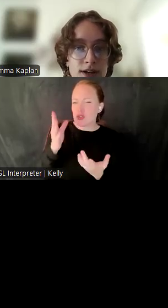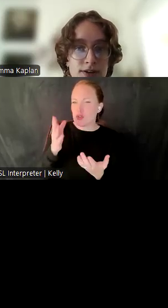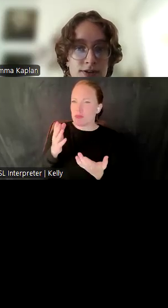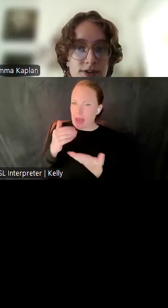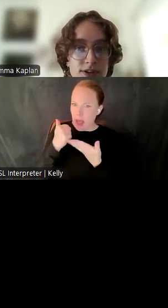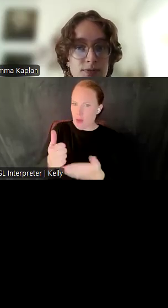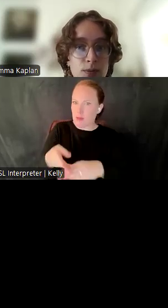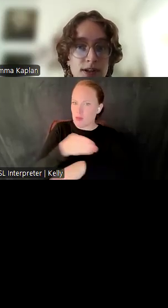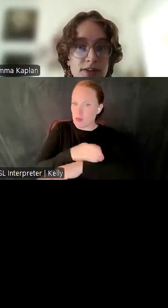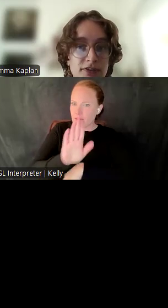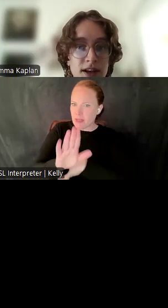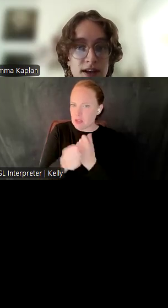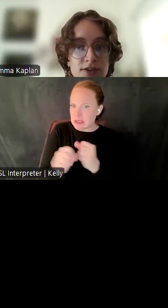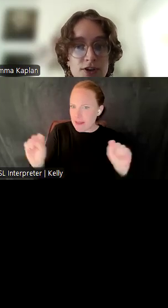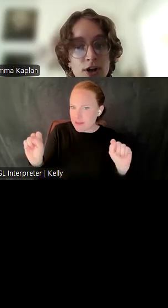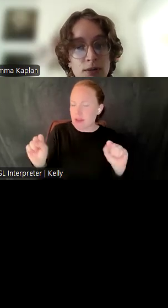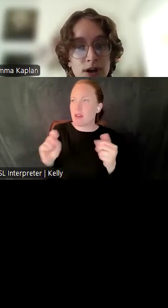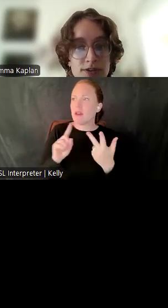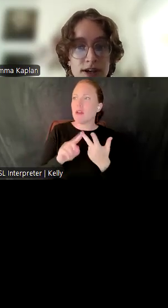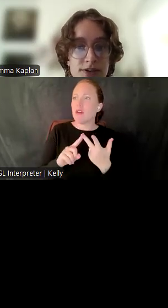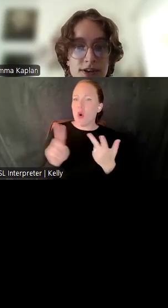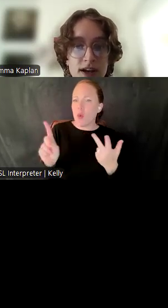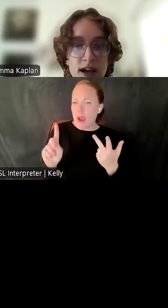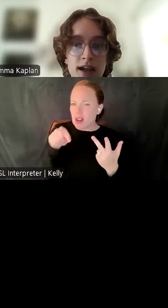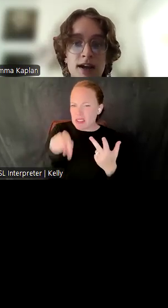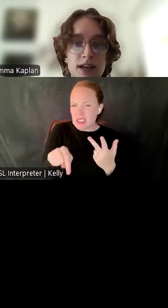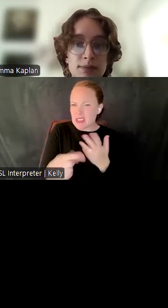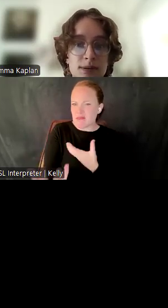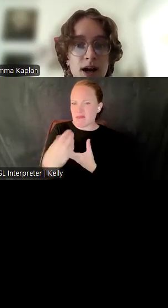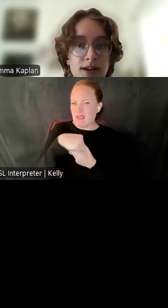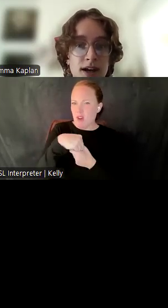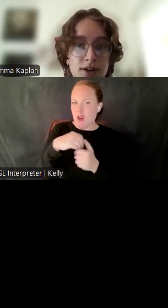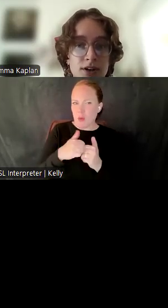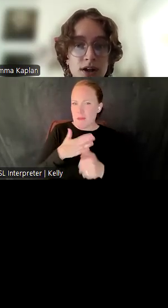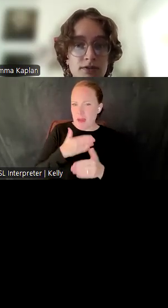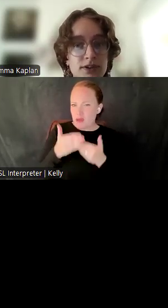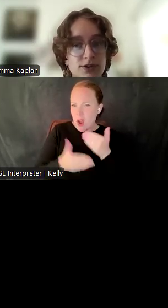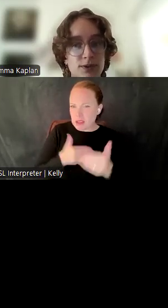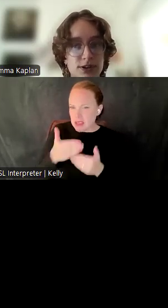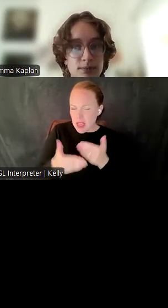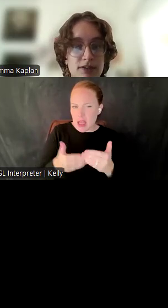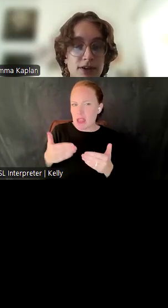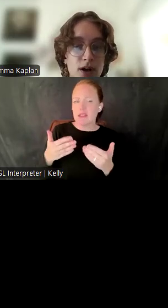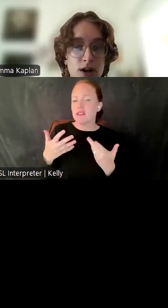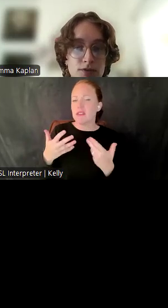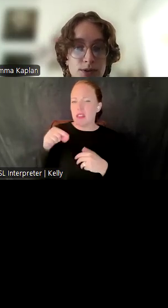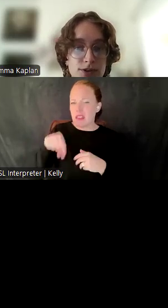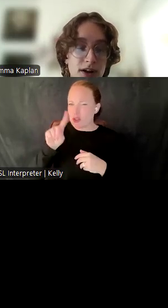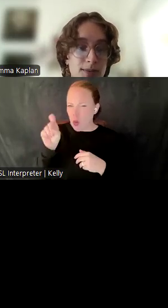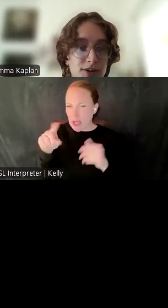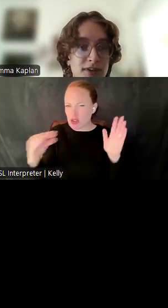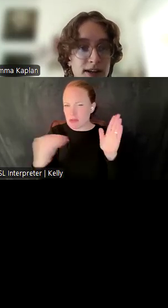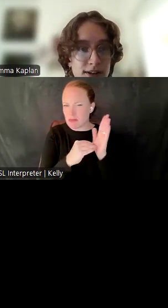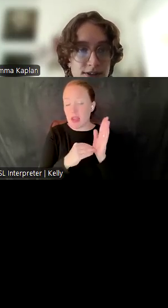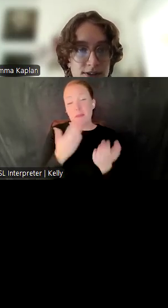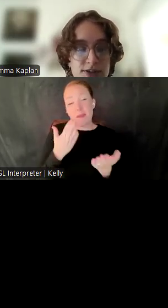Where does this appropriately fit into your current process? And keep in mind that there are a lot of reasons why someone might feel uncomfortable